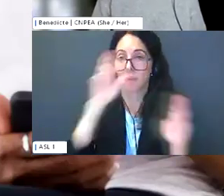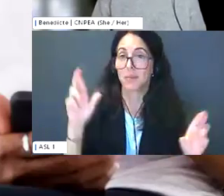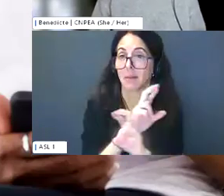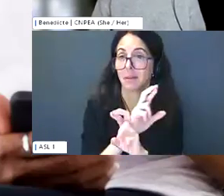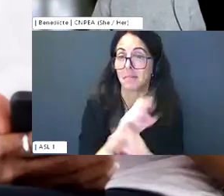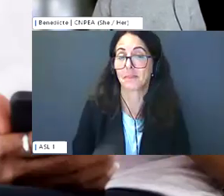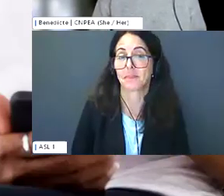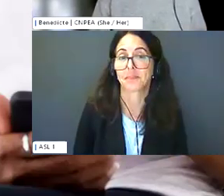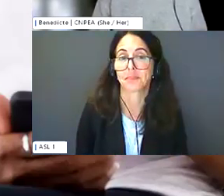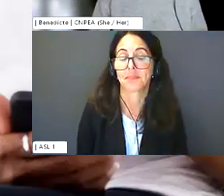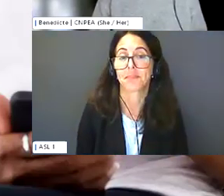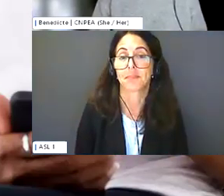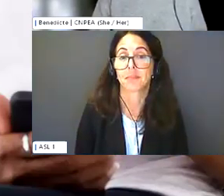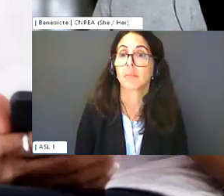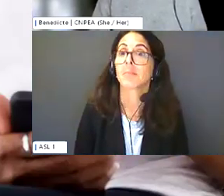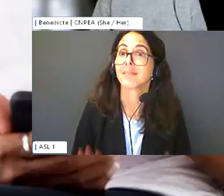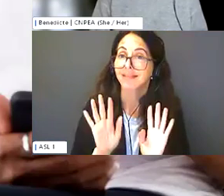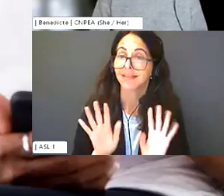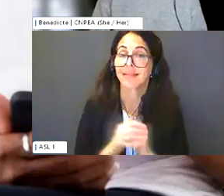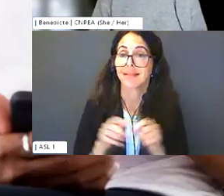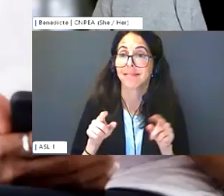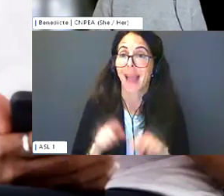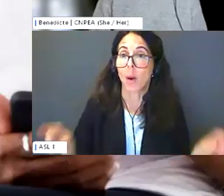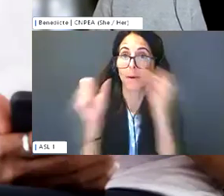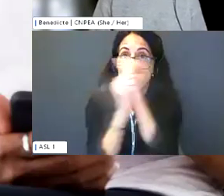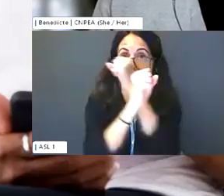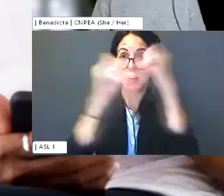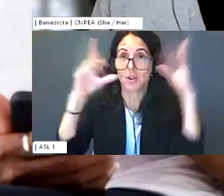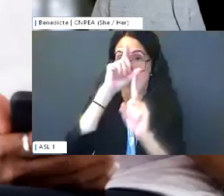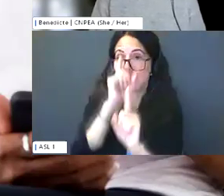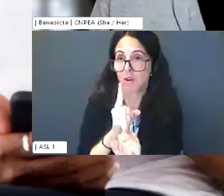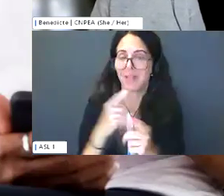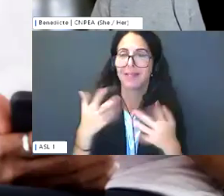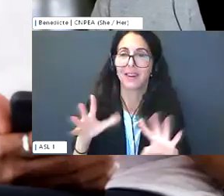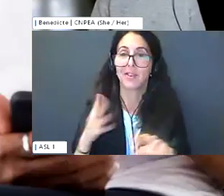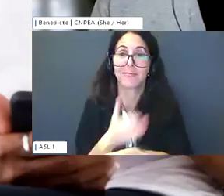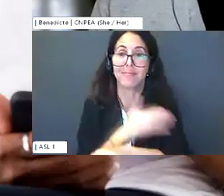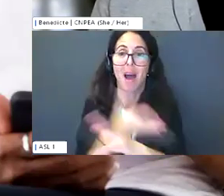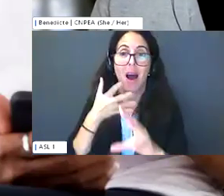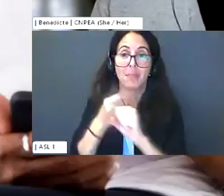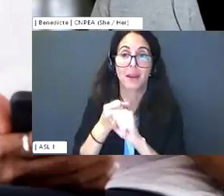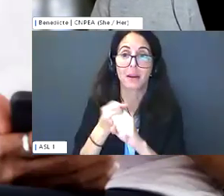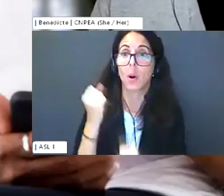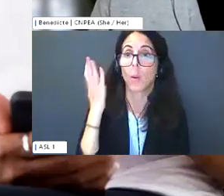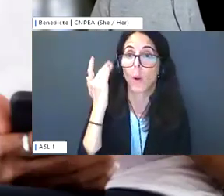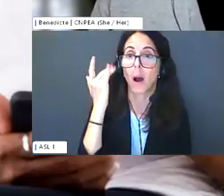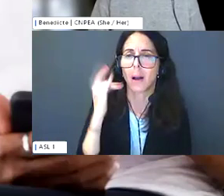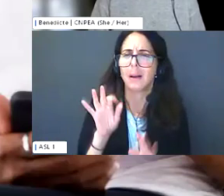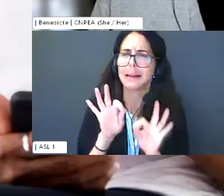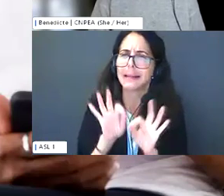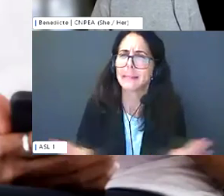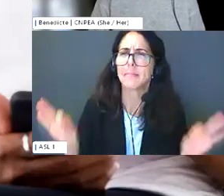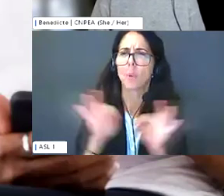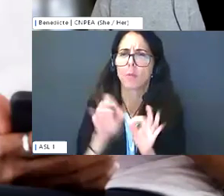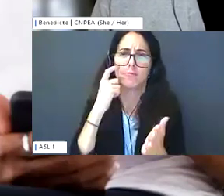actually modified or updated our vision and our mission because we feel it's so important to address the rights